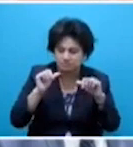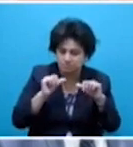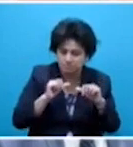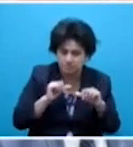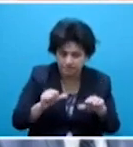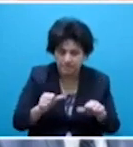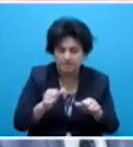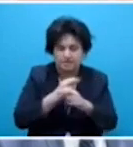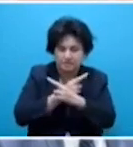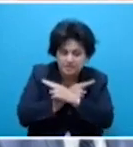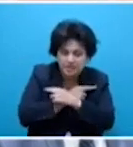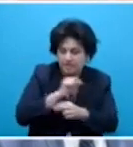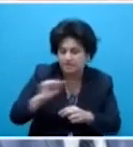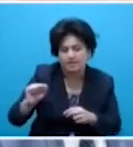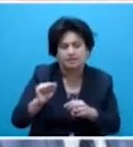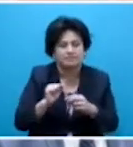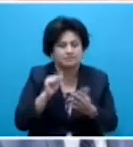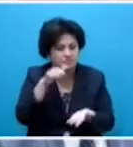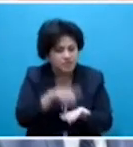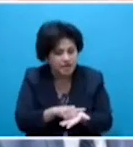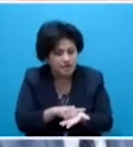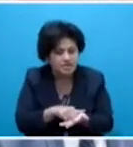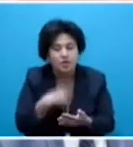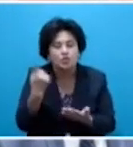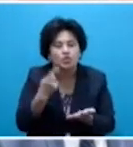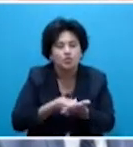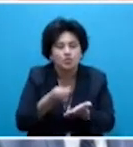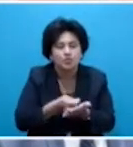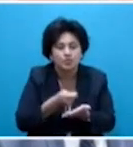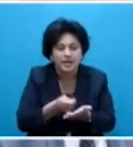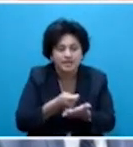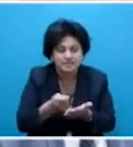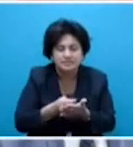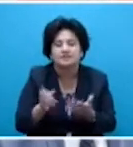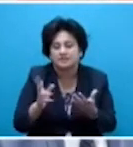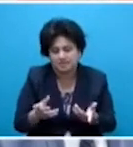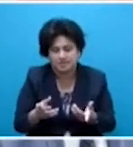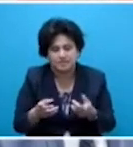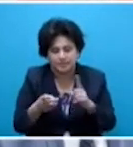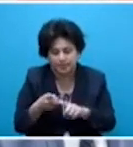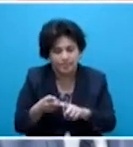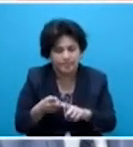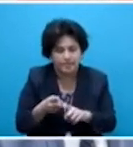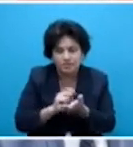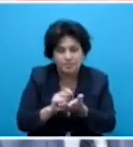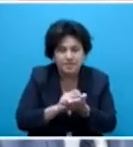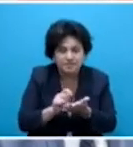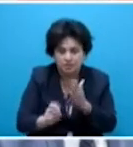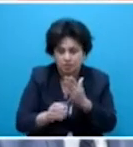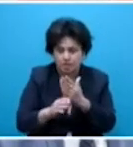land rights, ensures protection for the rights of tenants, demands accountability and transparency from government